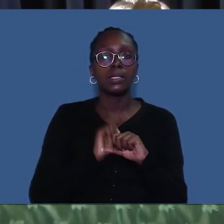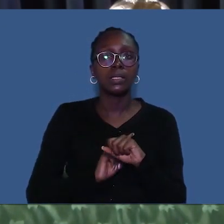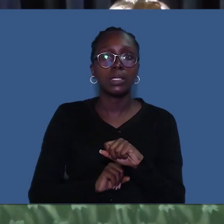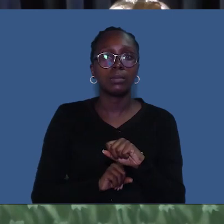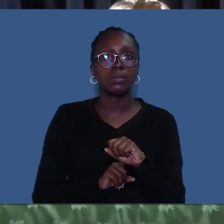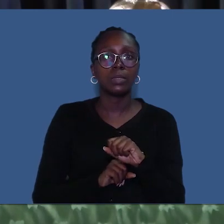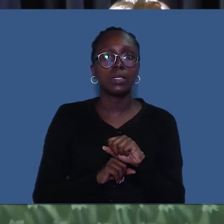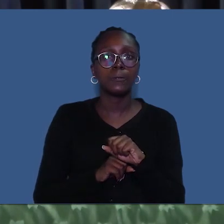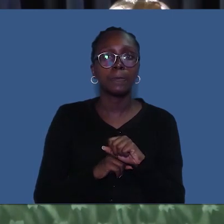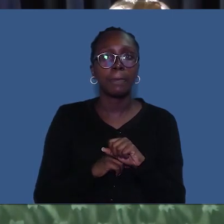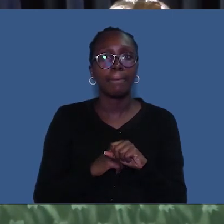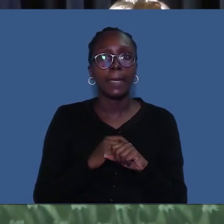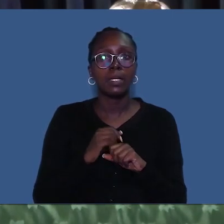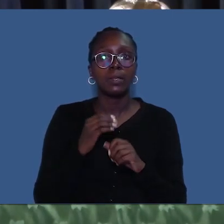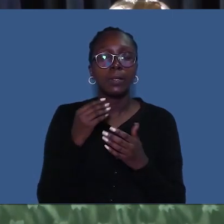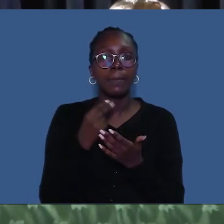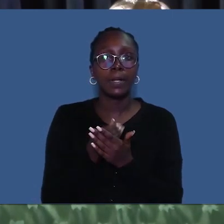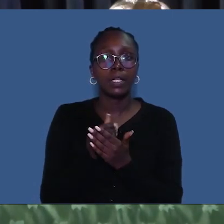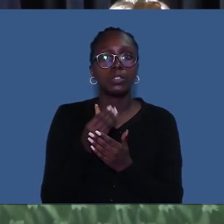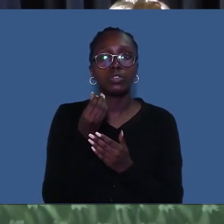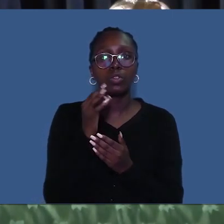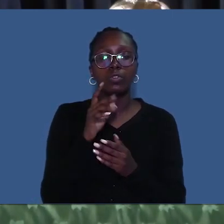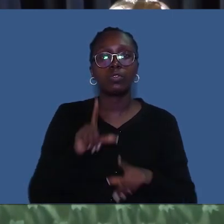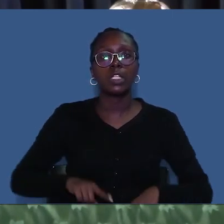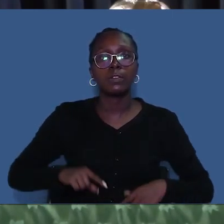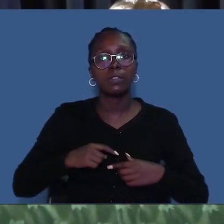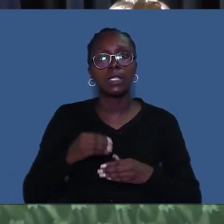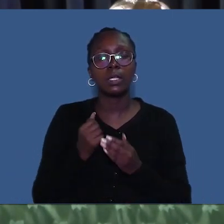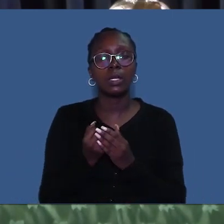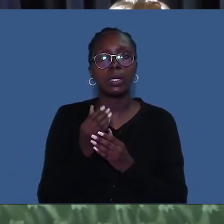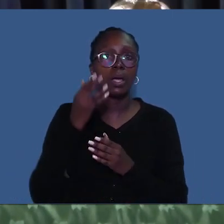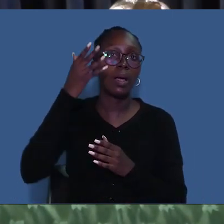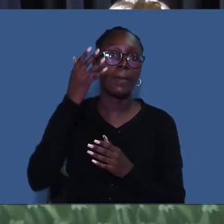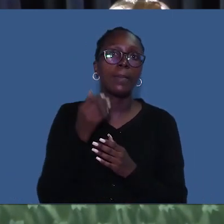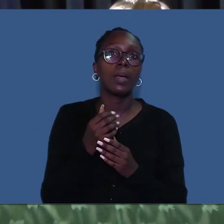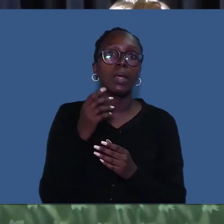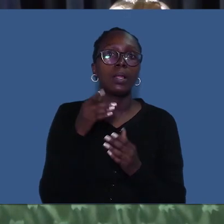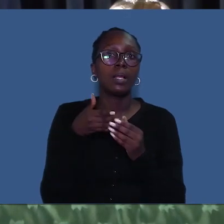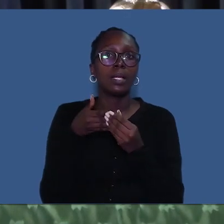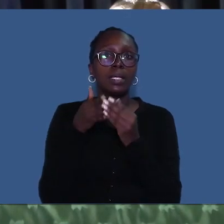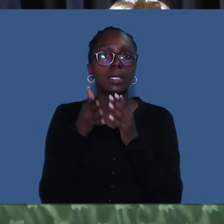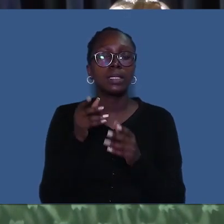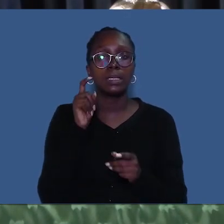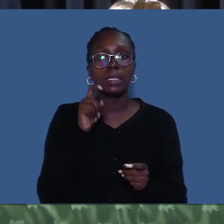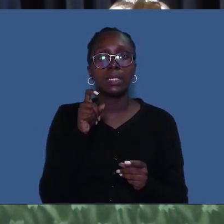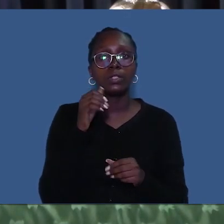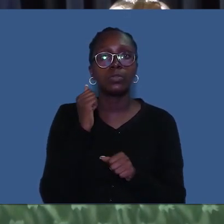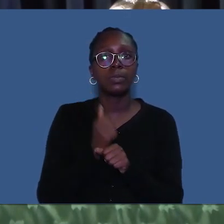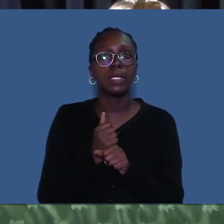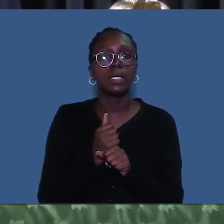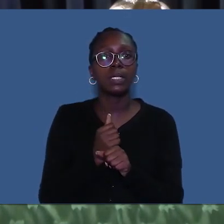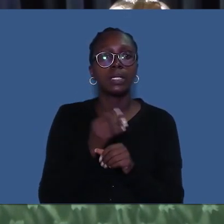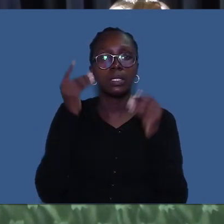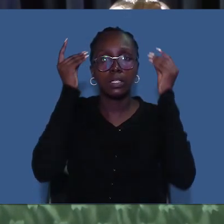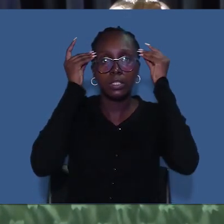government does not make all these a priority. The leaders we elect make decisions that respond to the many challenges that we